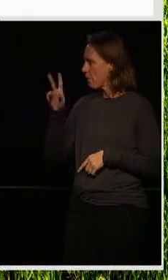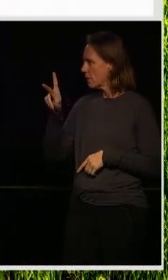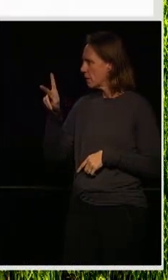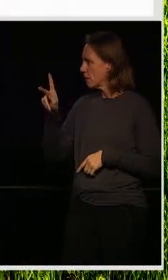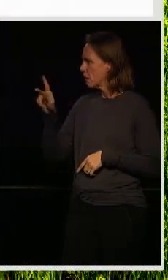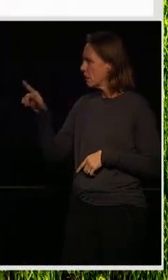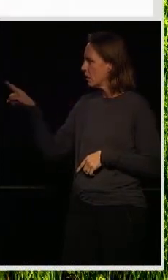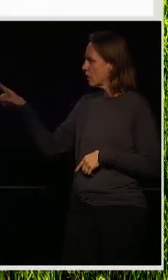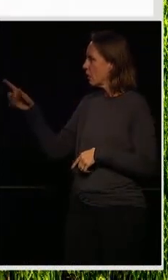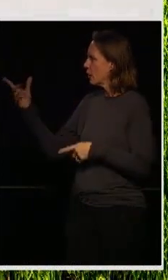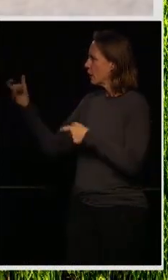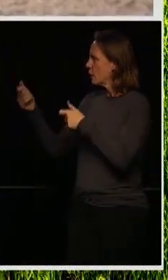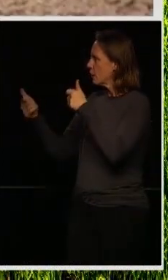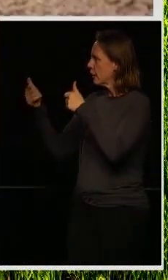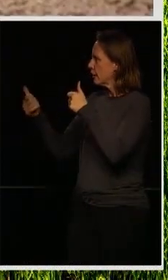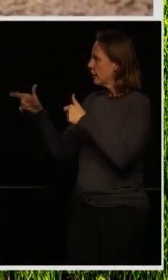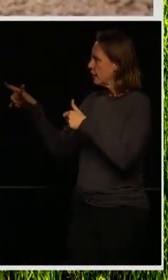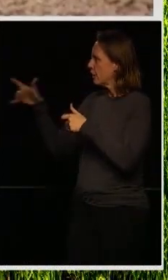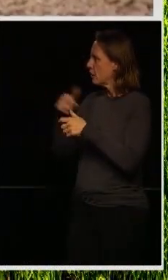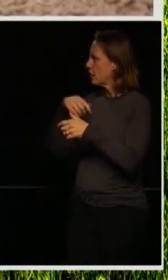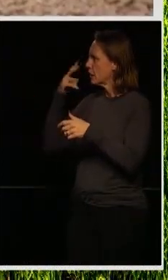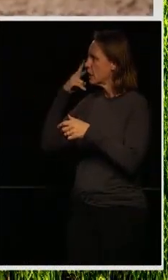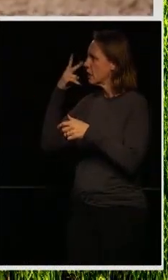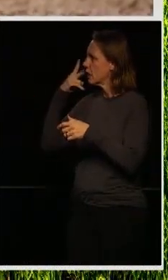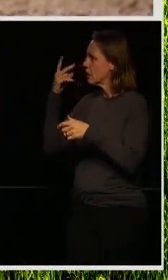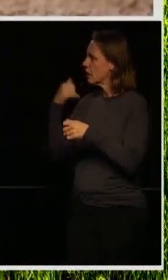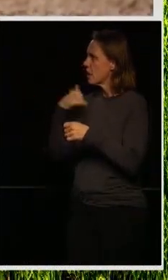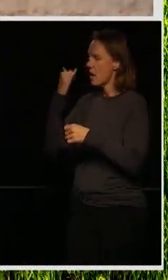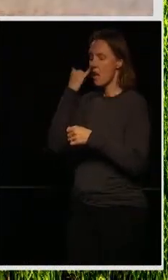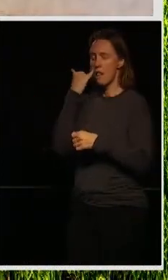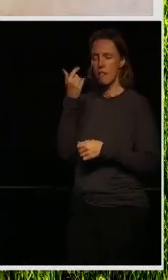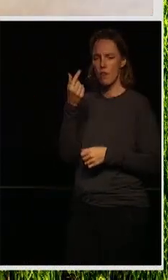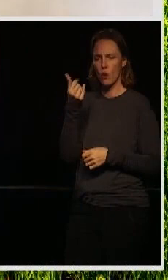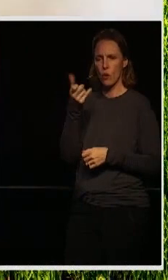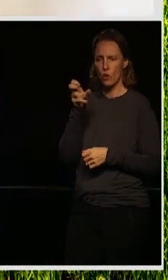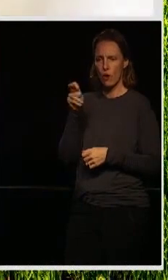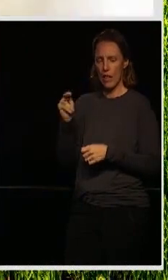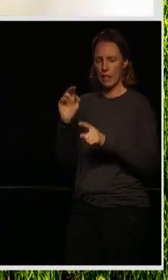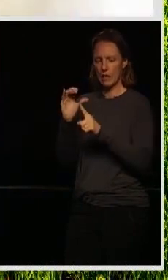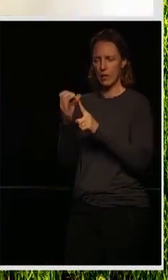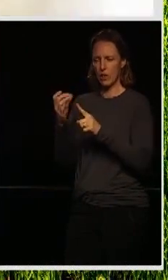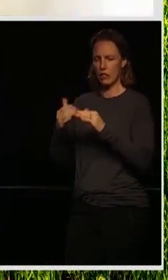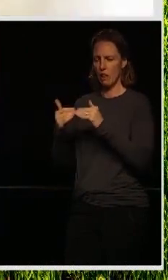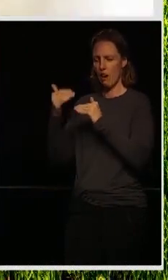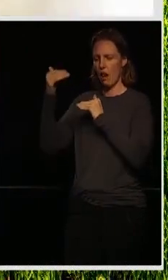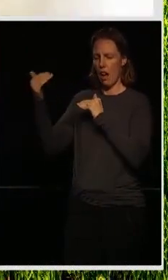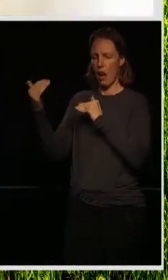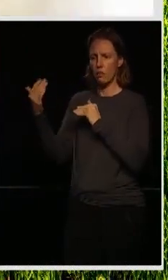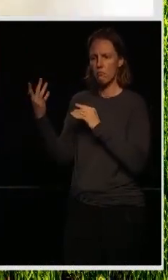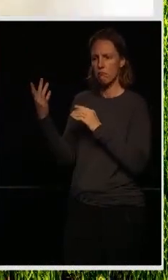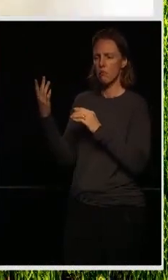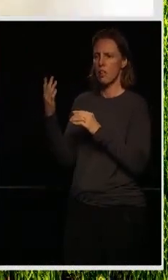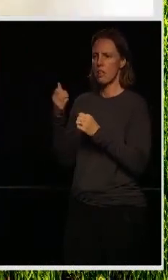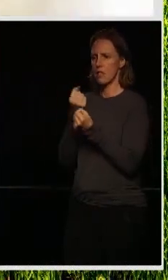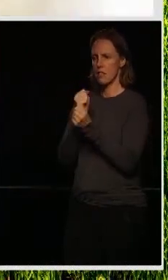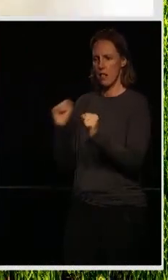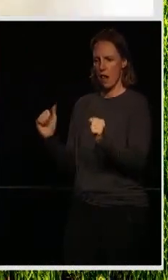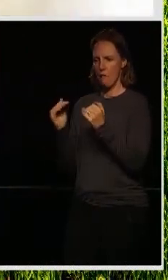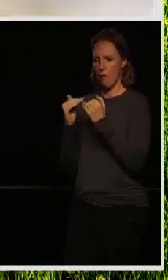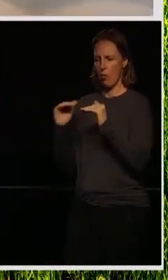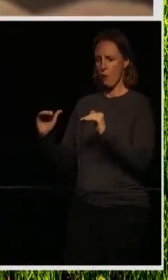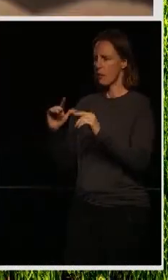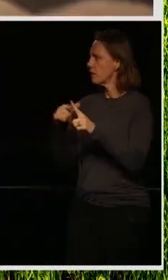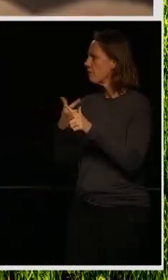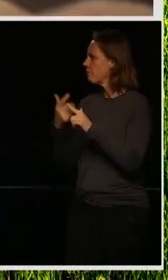which grain storage operators receive a notification if grain conditions exceed a safe threshold, and they can also